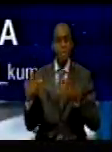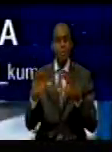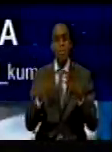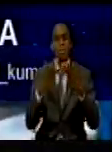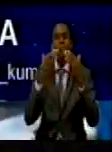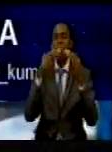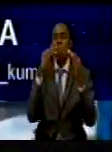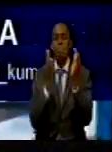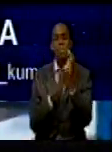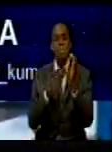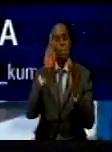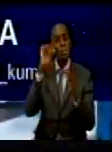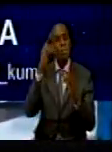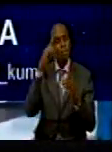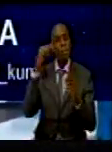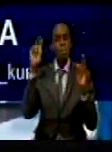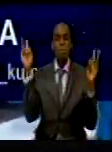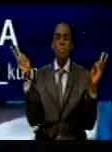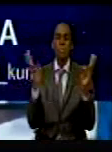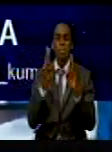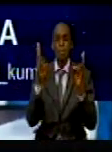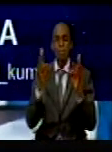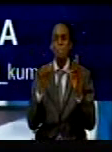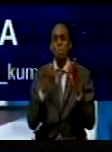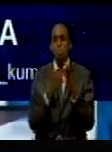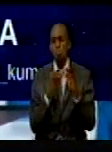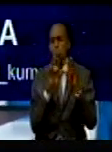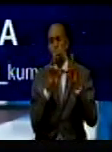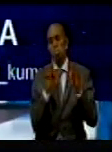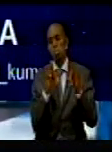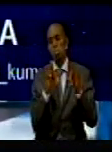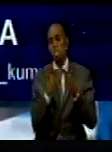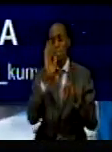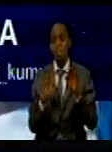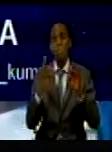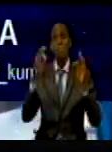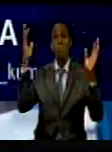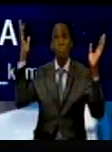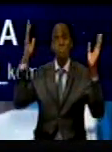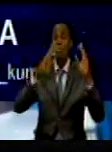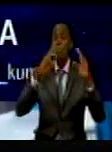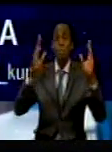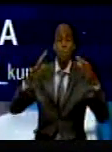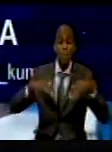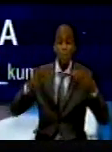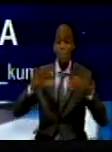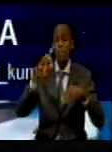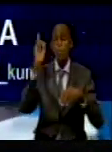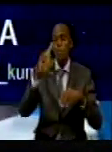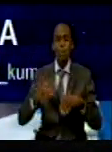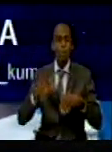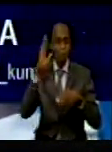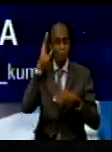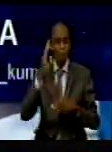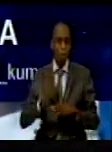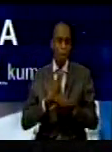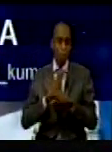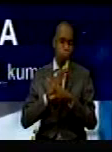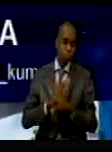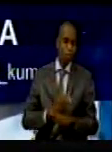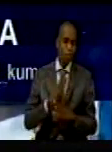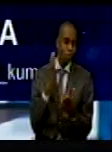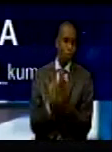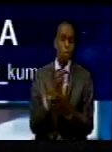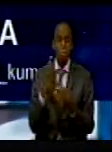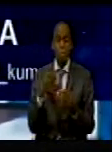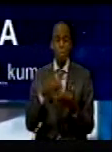given us. It was as if the rain, the thunder was going to prevent the program and the devil